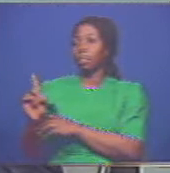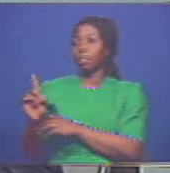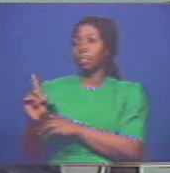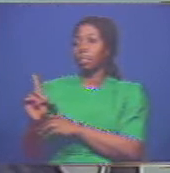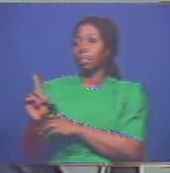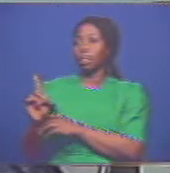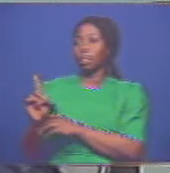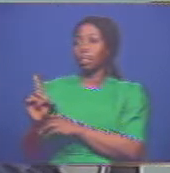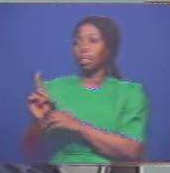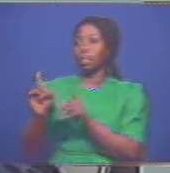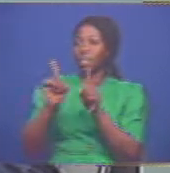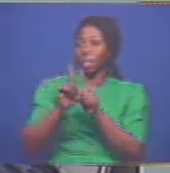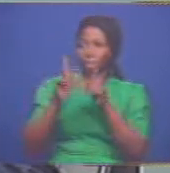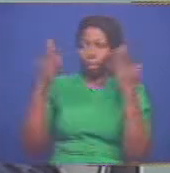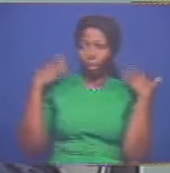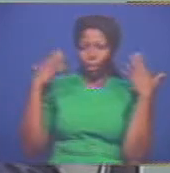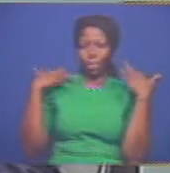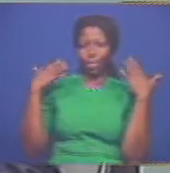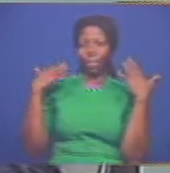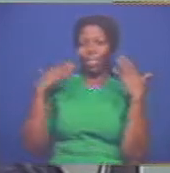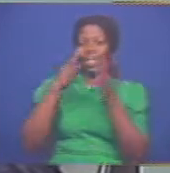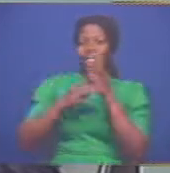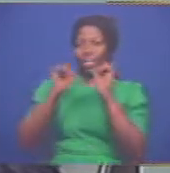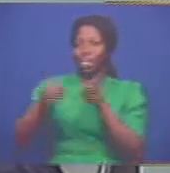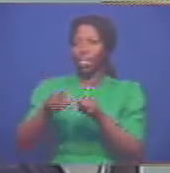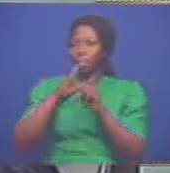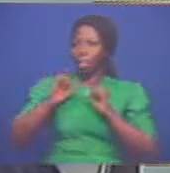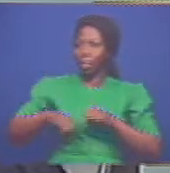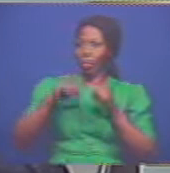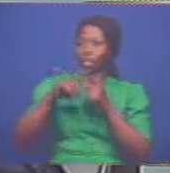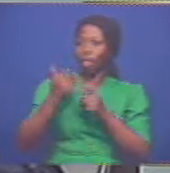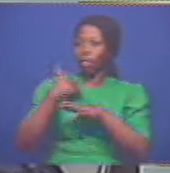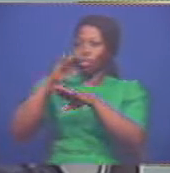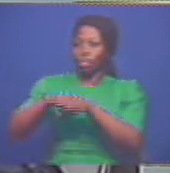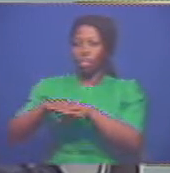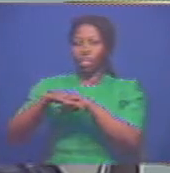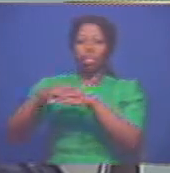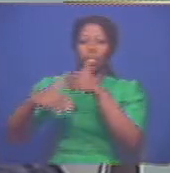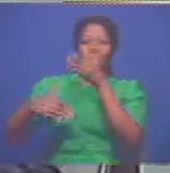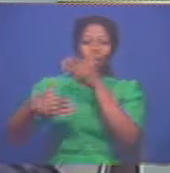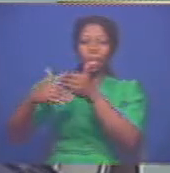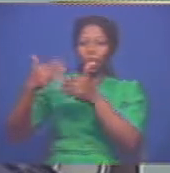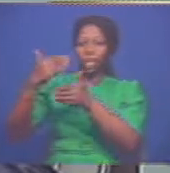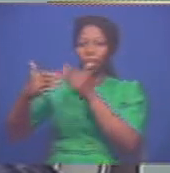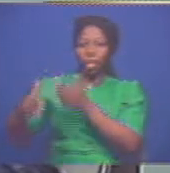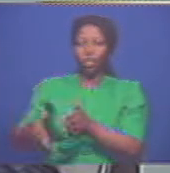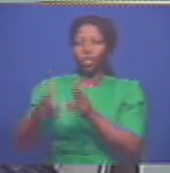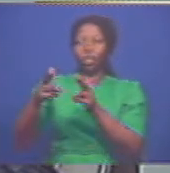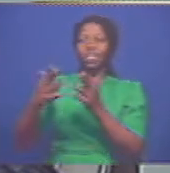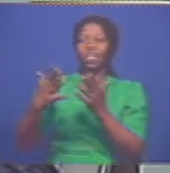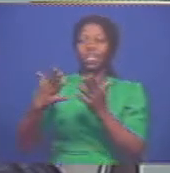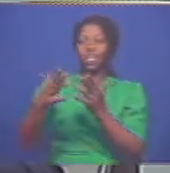Even Meru, if we can be able to have good infrastructure, for example, if you go to